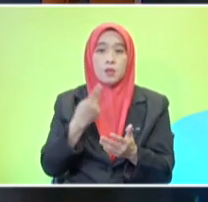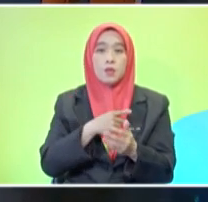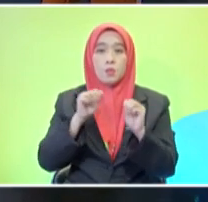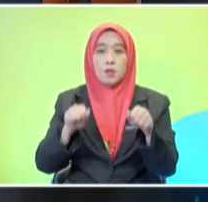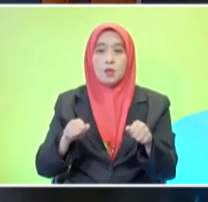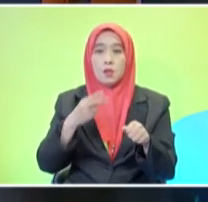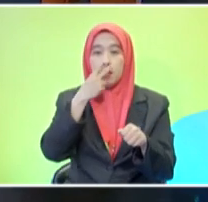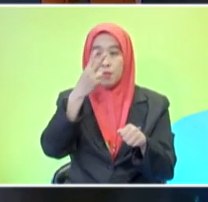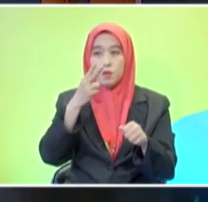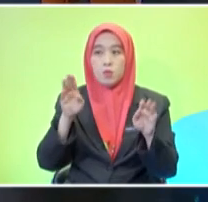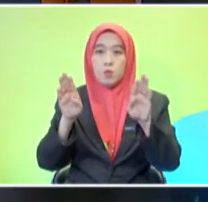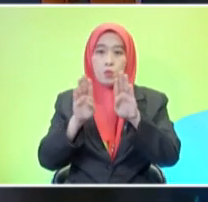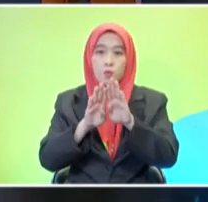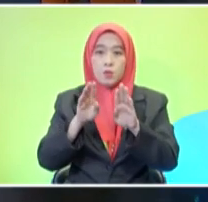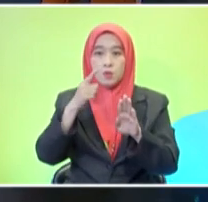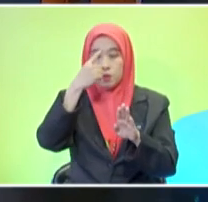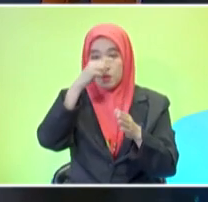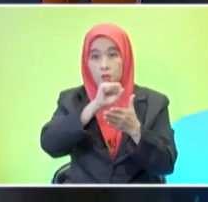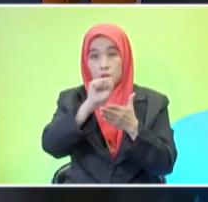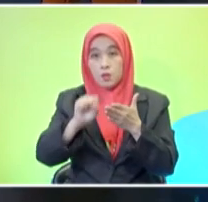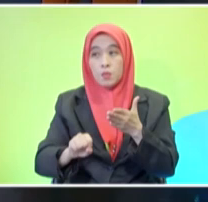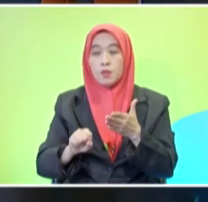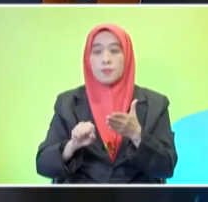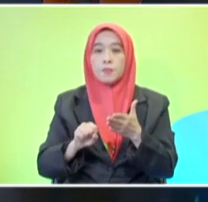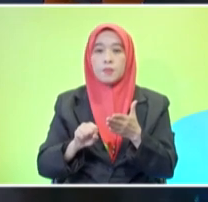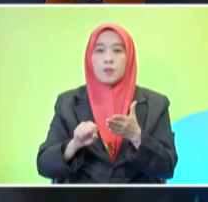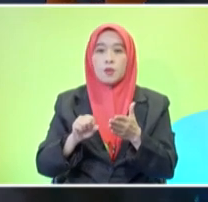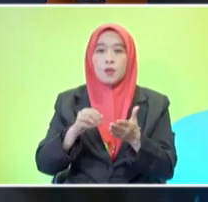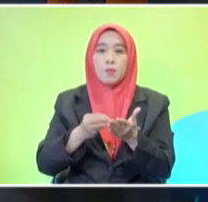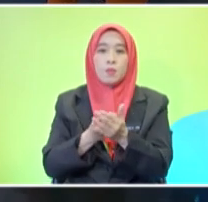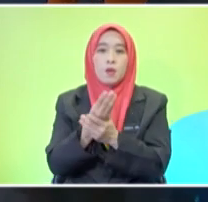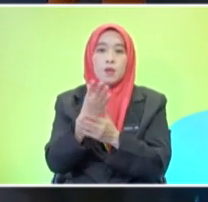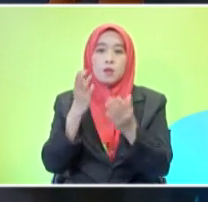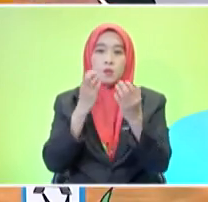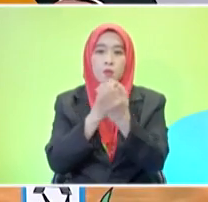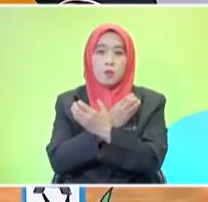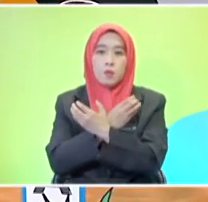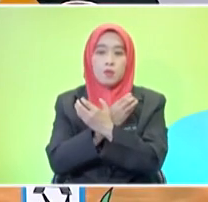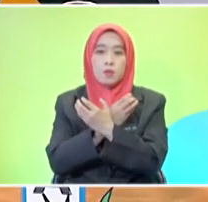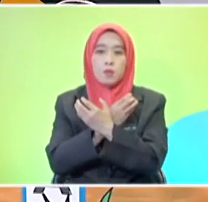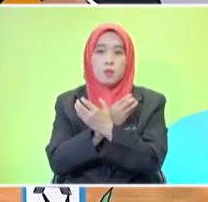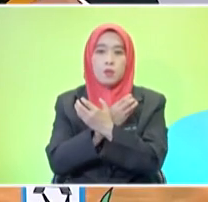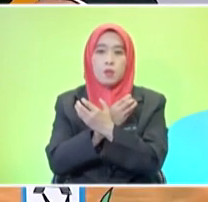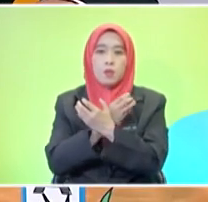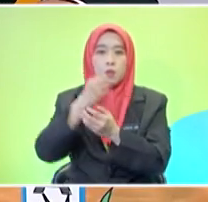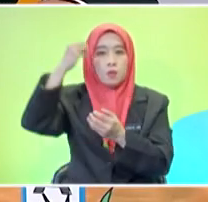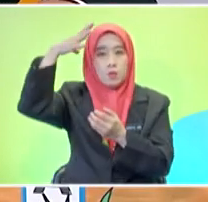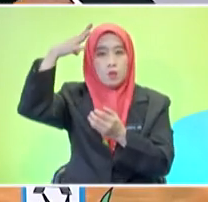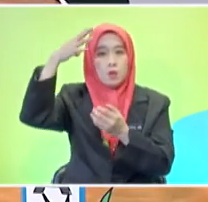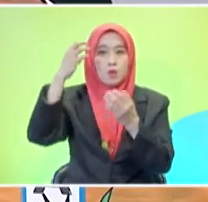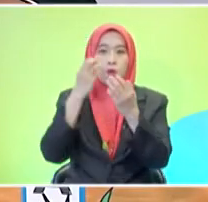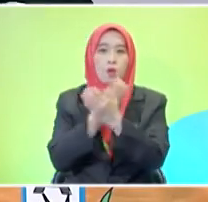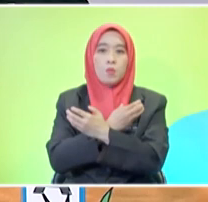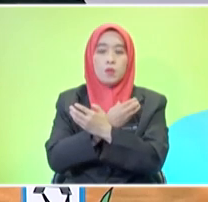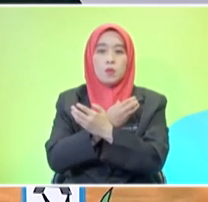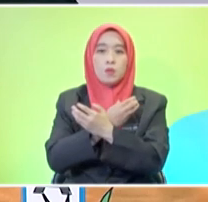this segment, what we learn is plant competes for sunlight, and also plant competes